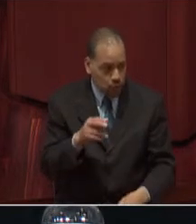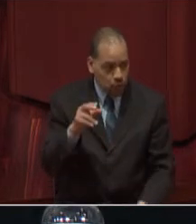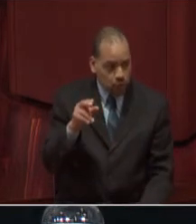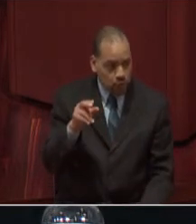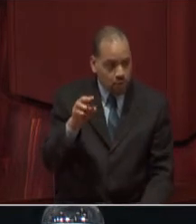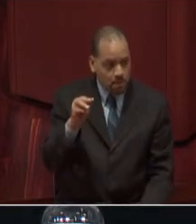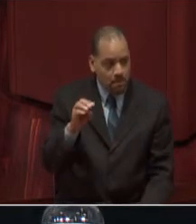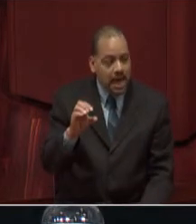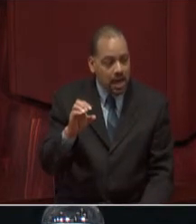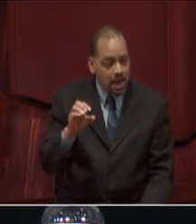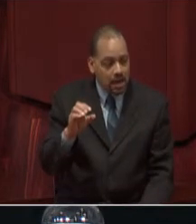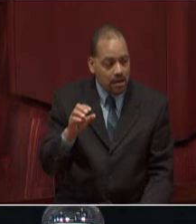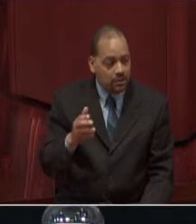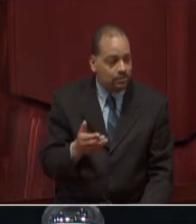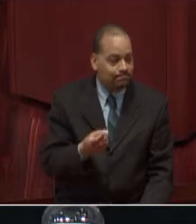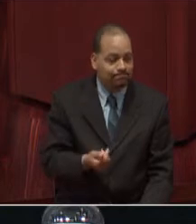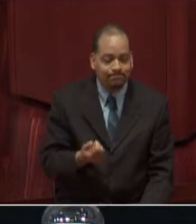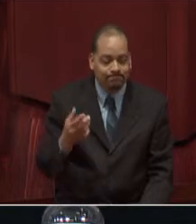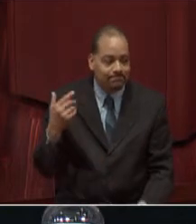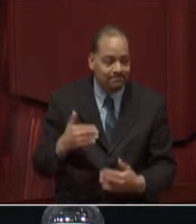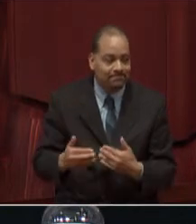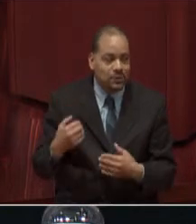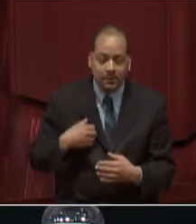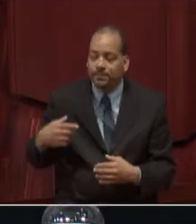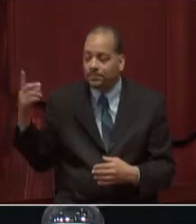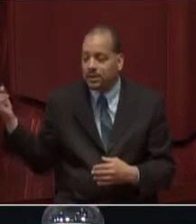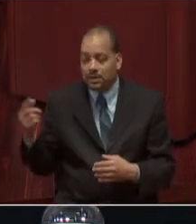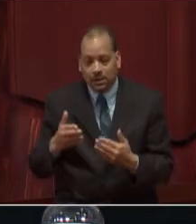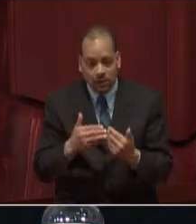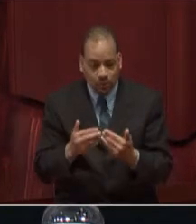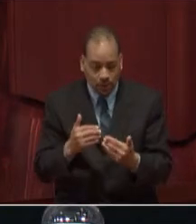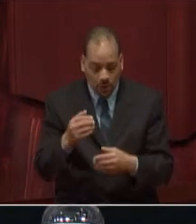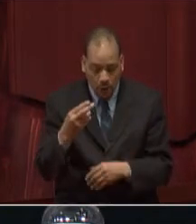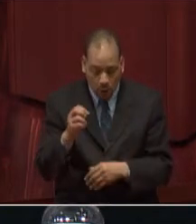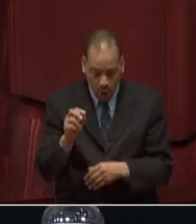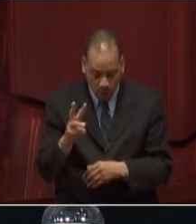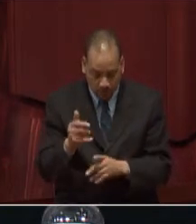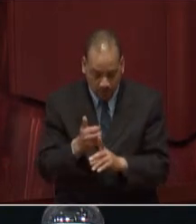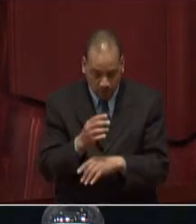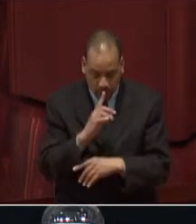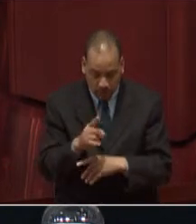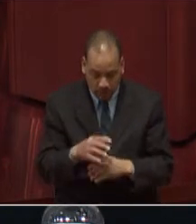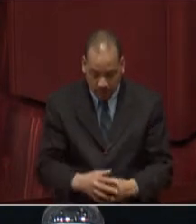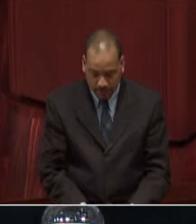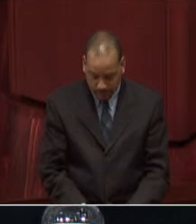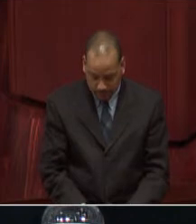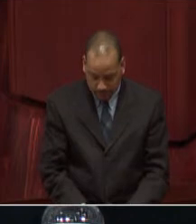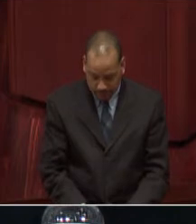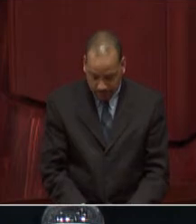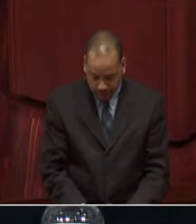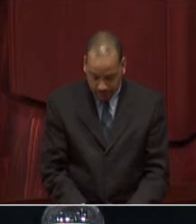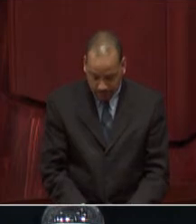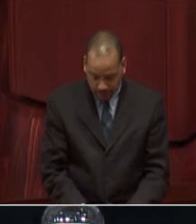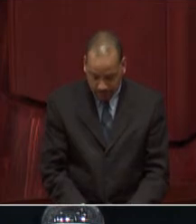a scholar and student of national security matters. Harlow was probably this, we have a representative,